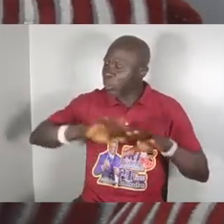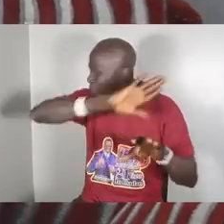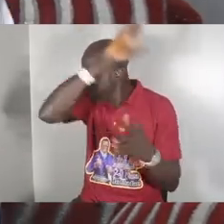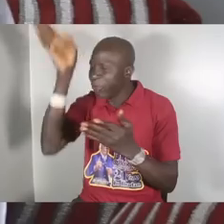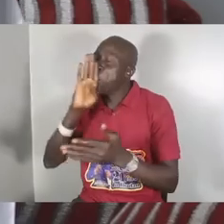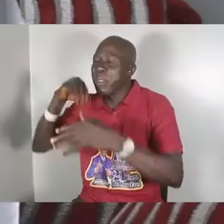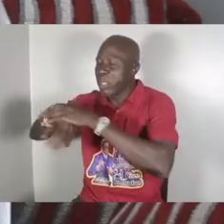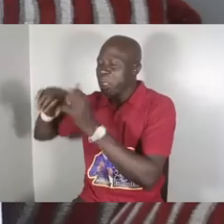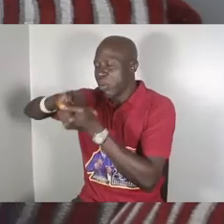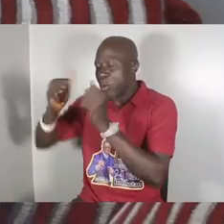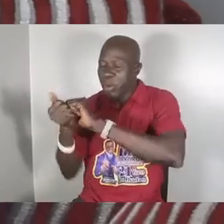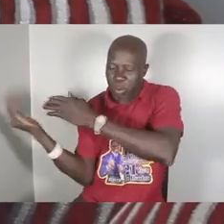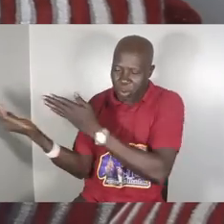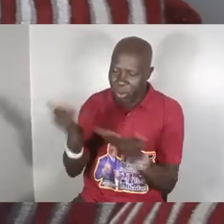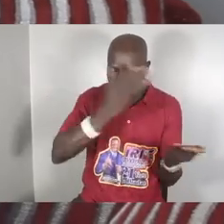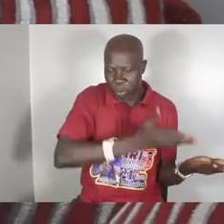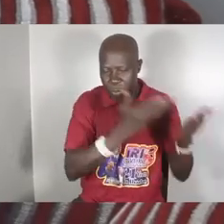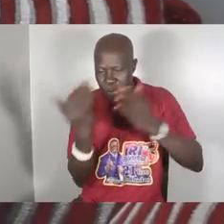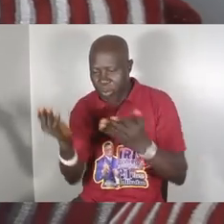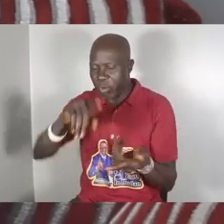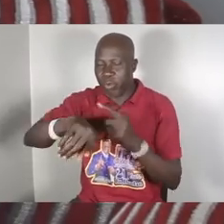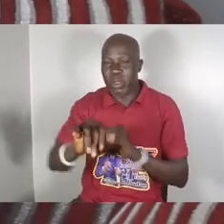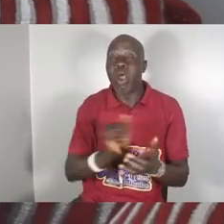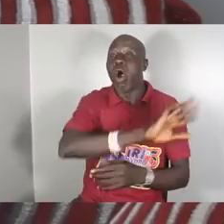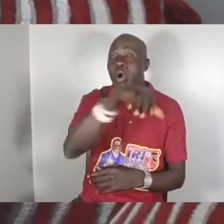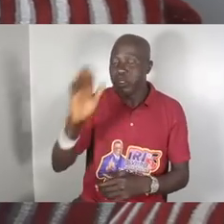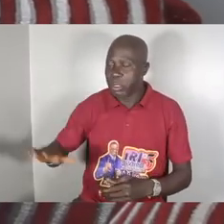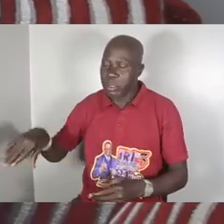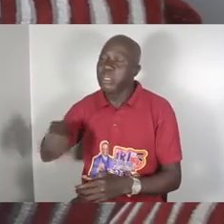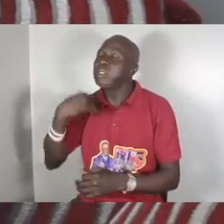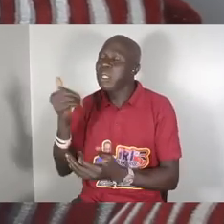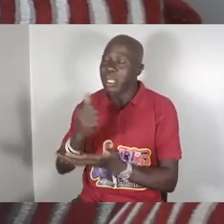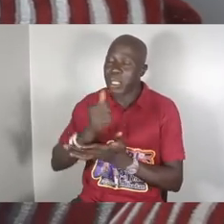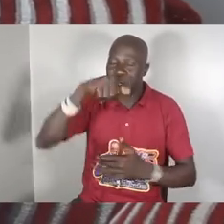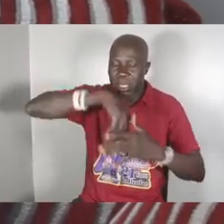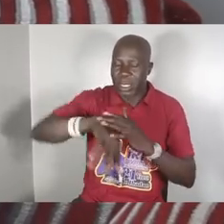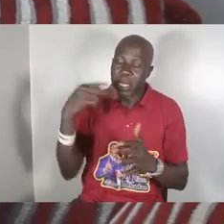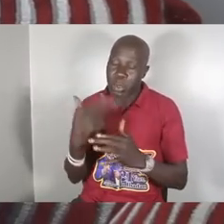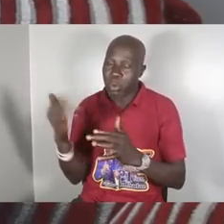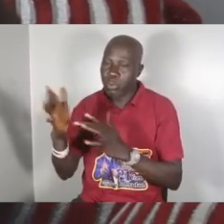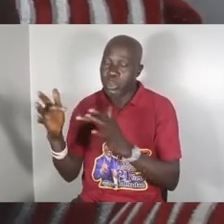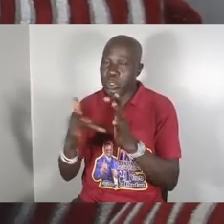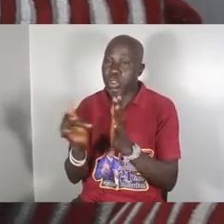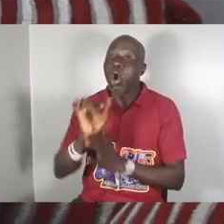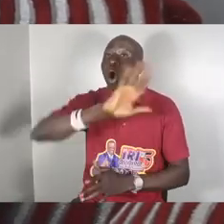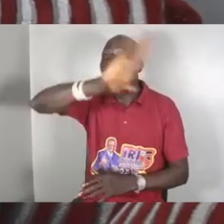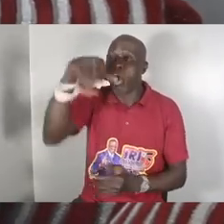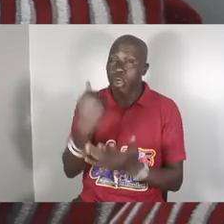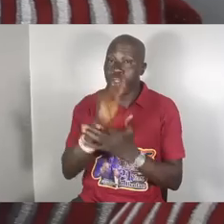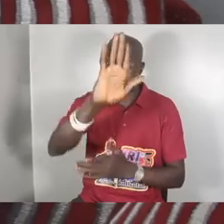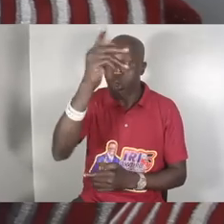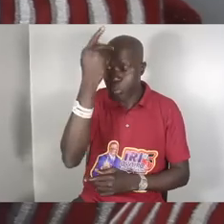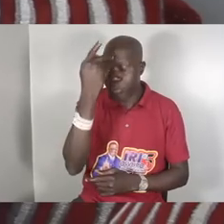are amen. Place of your children say hey, no, in the name of Jesus. I won't be there.